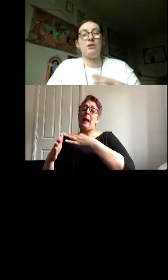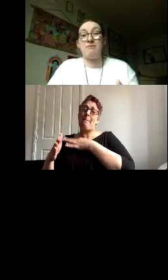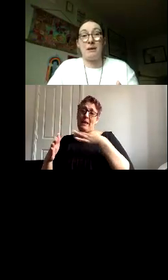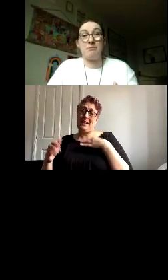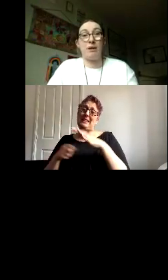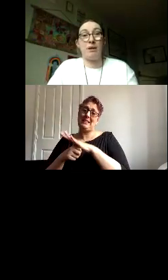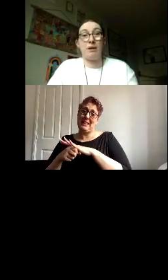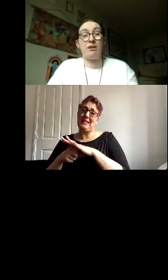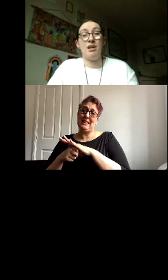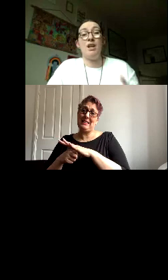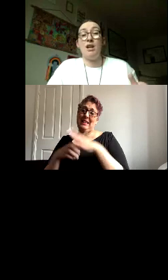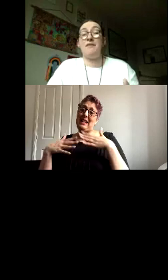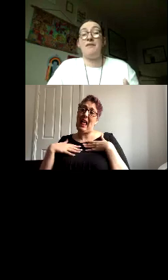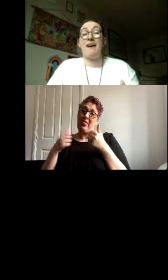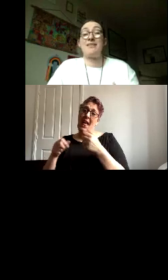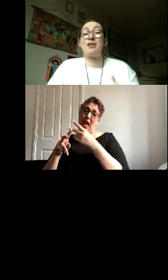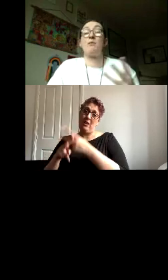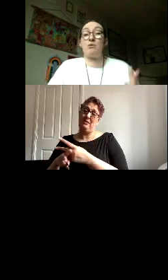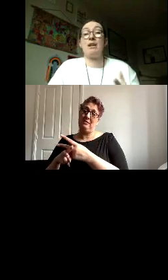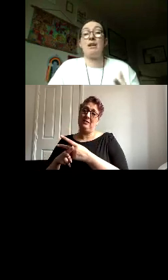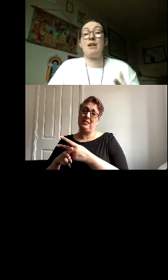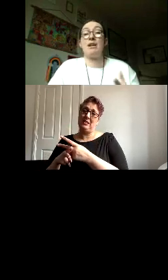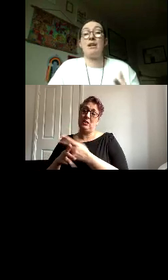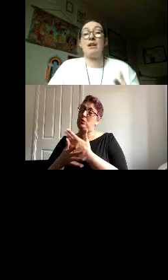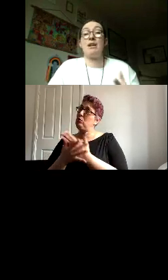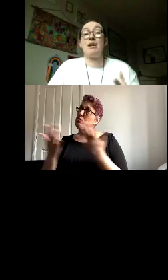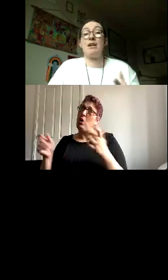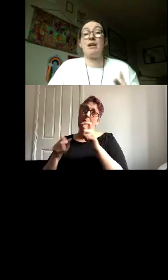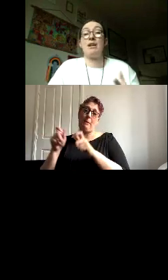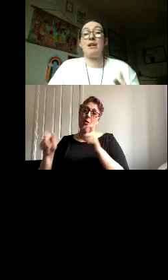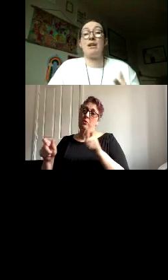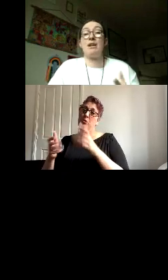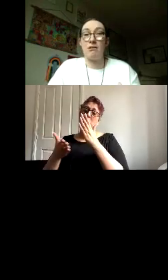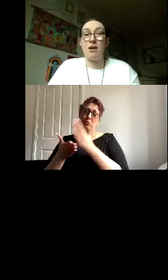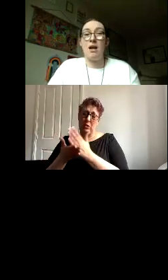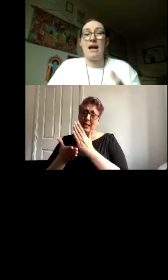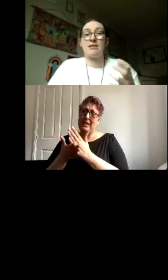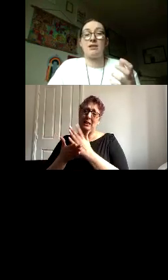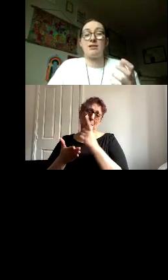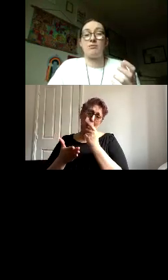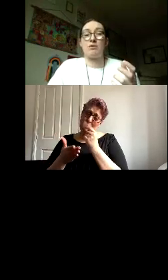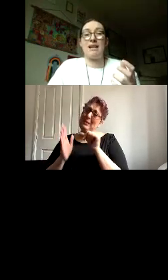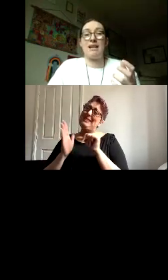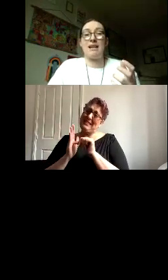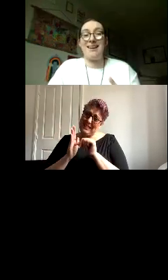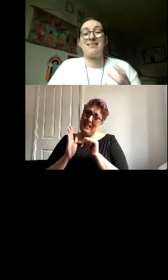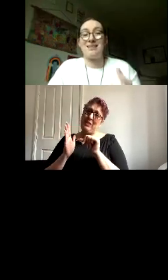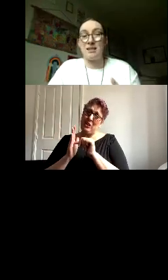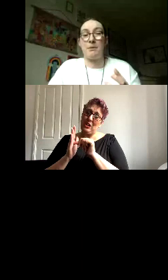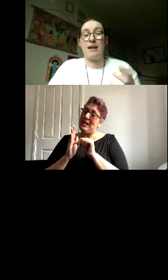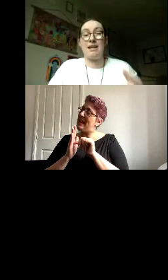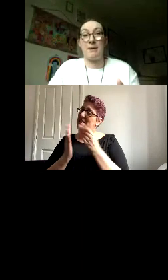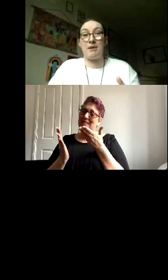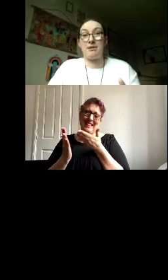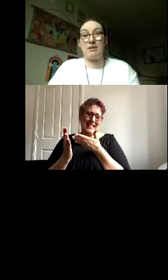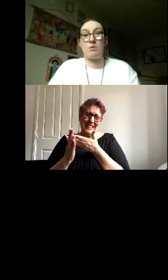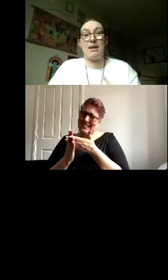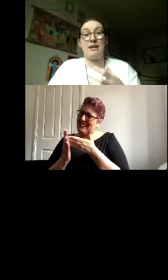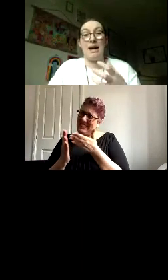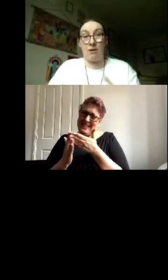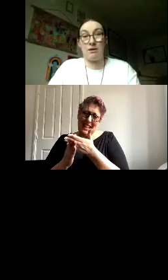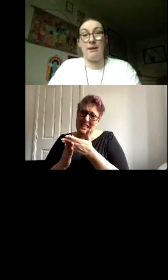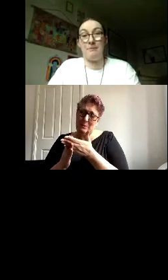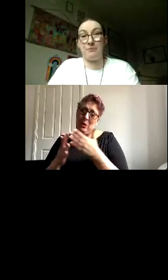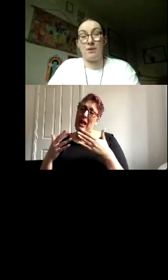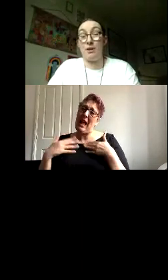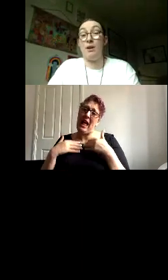are a lot of deaf people who have had some really difficult and some really inaccessible experiences within